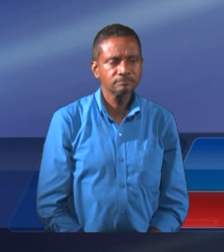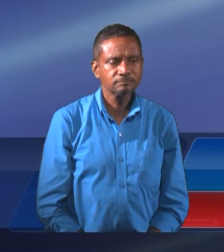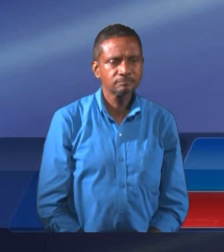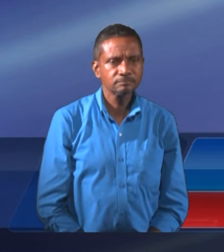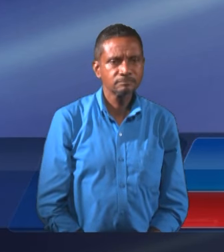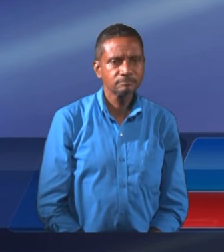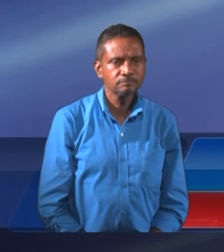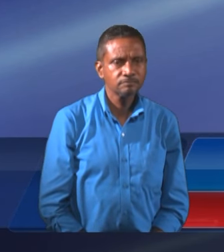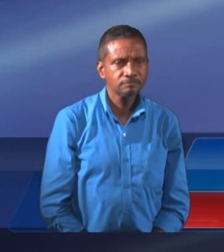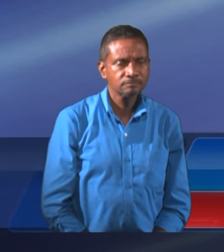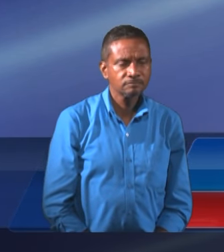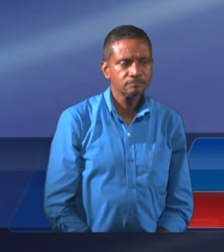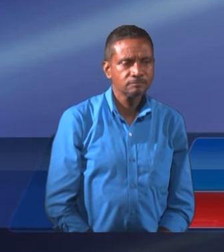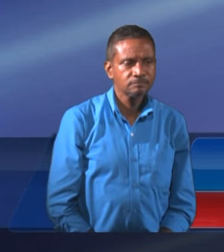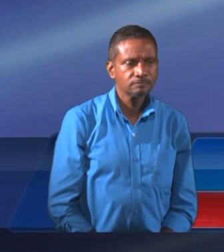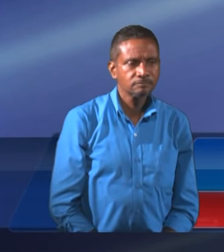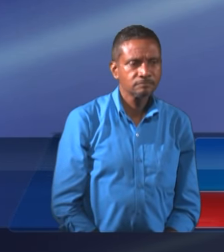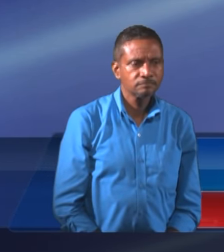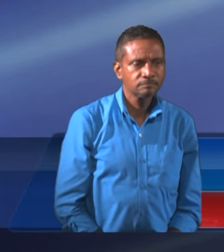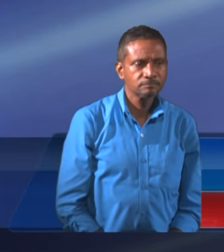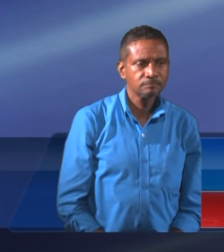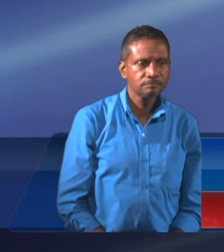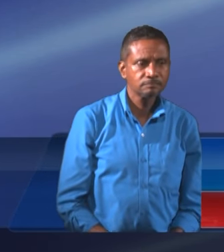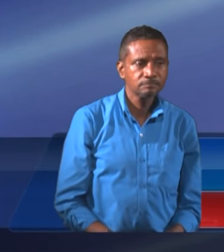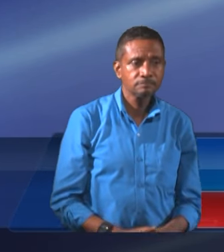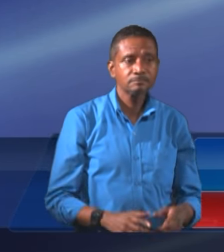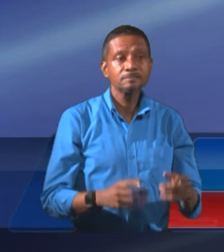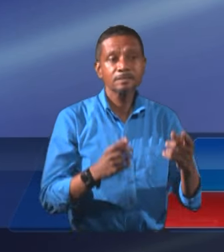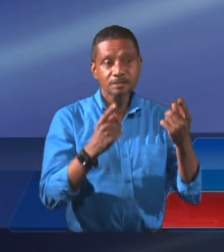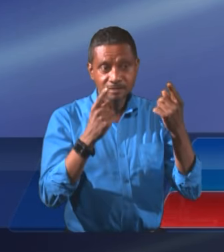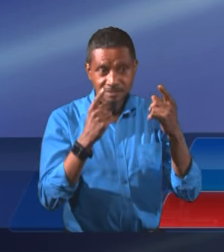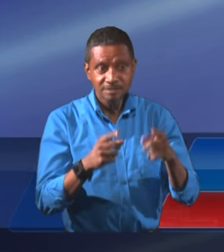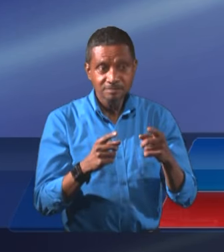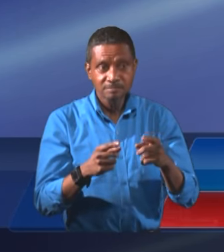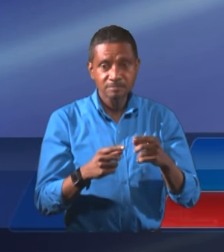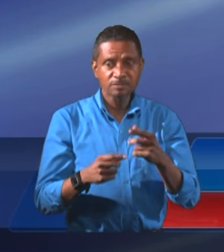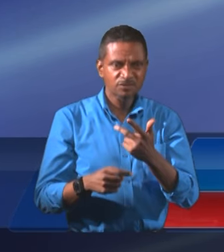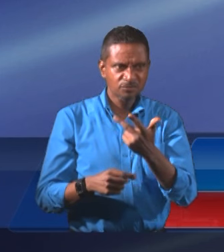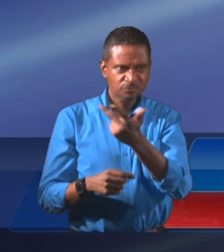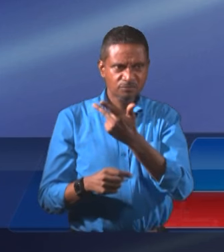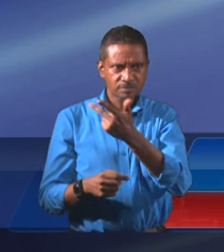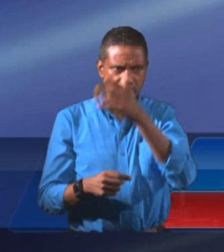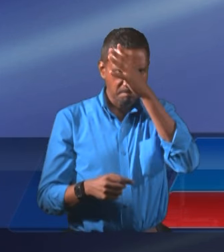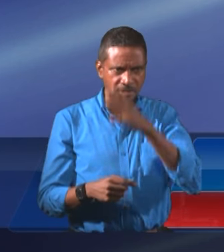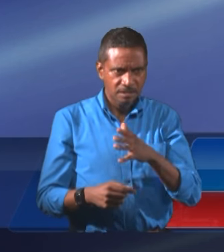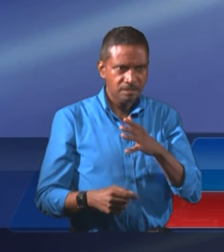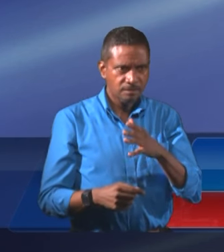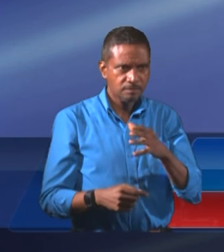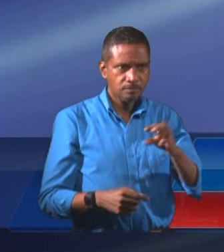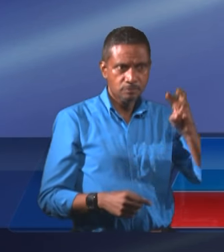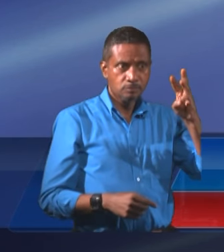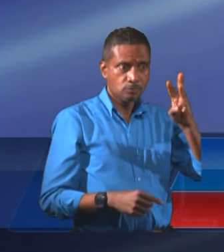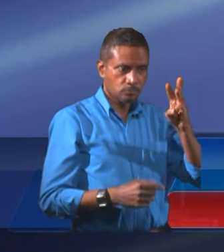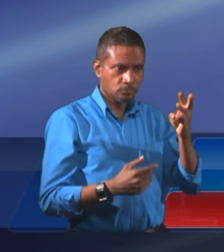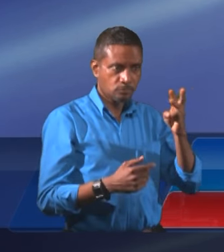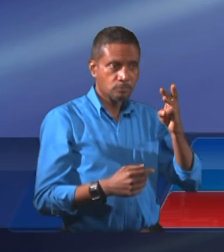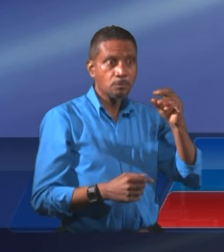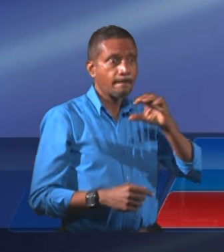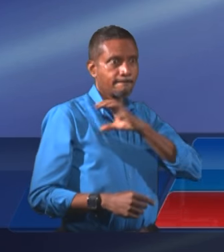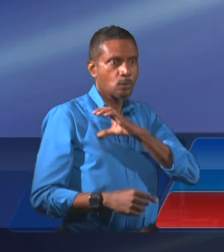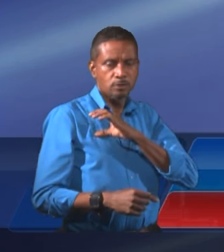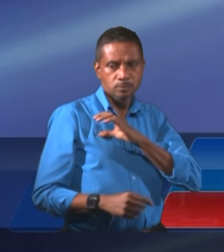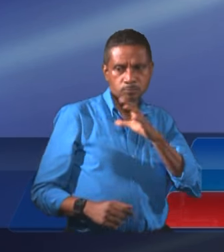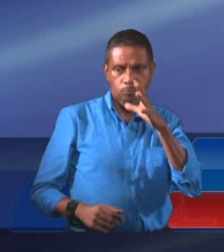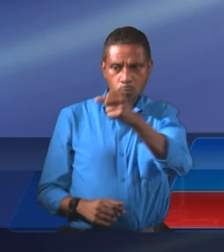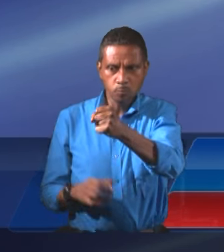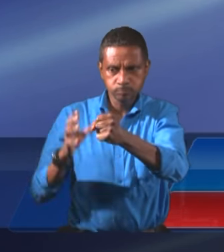Three wanted in connection with several reports of demanding money by menace were arrested on Wednesday by police officers of the North Central Division. The